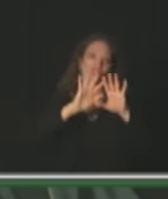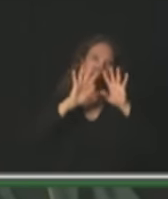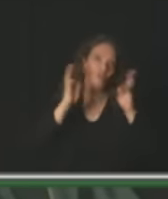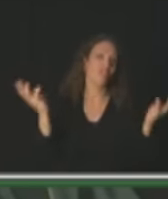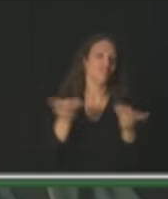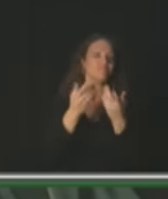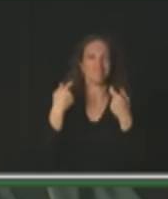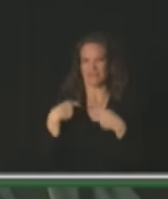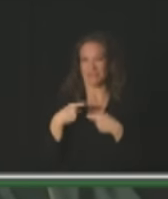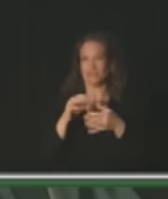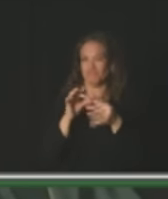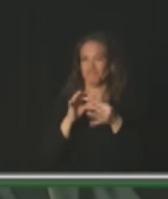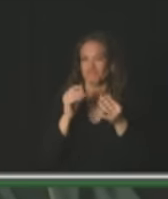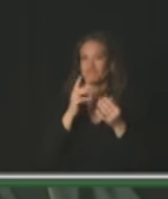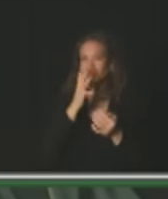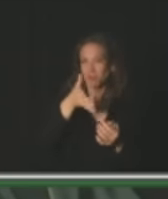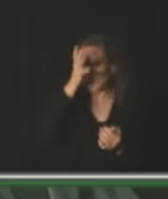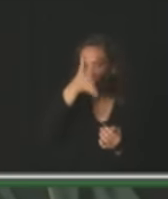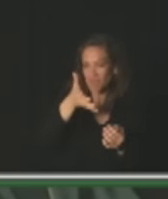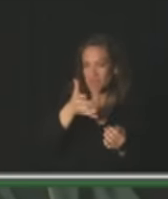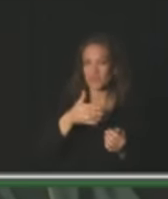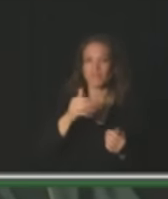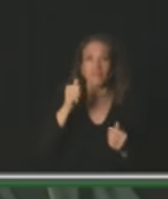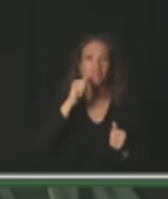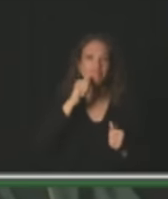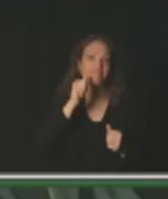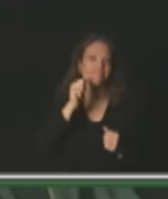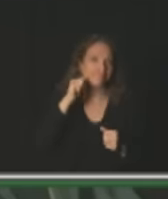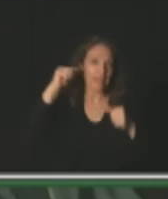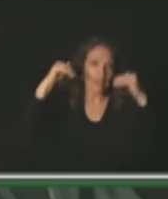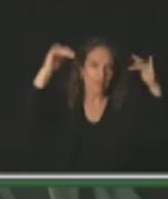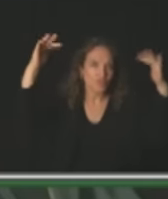y las abuelitas, the elders,